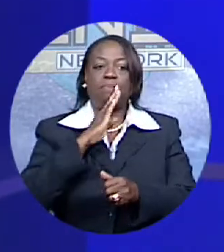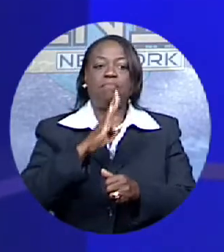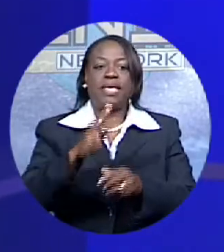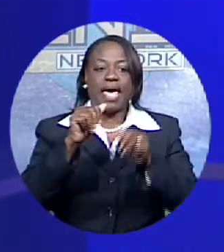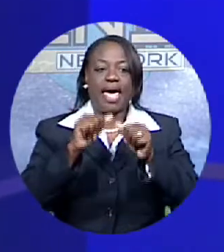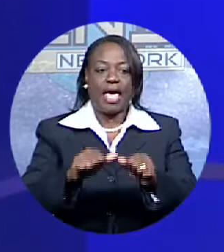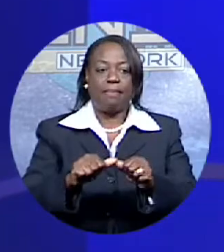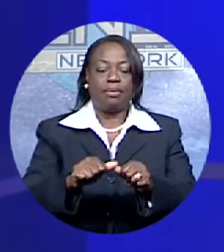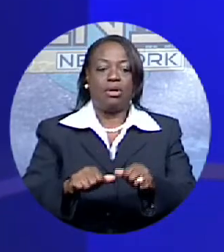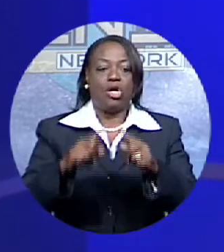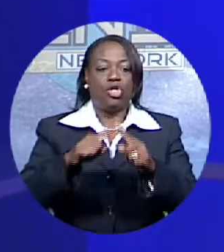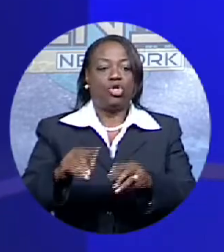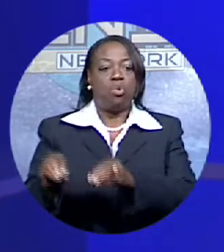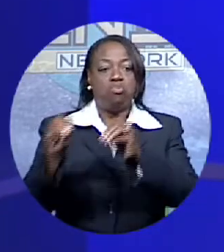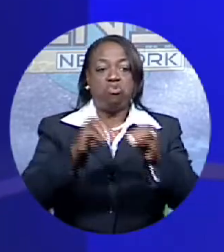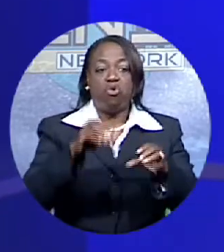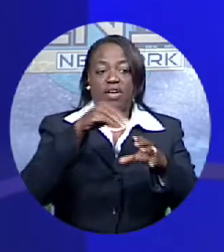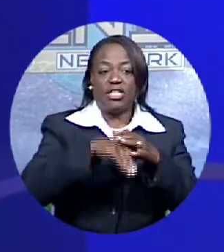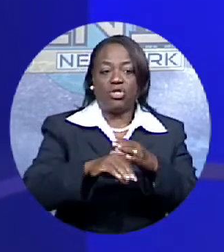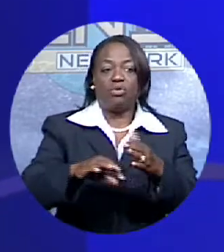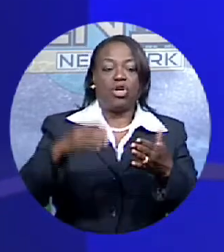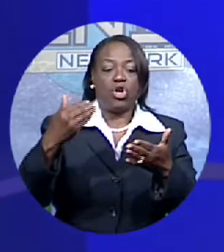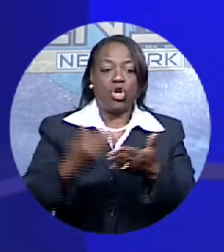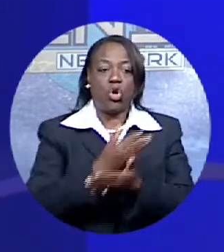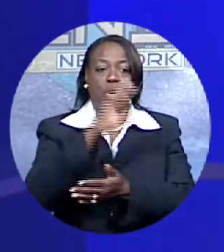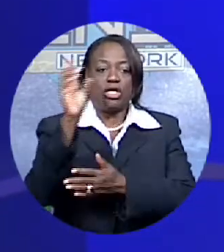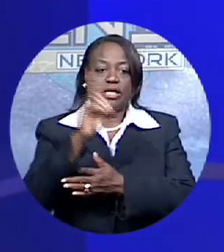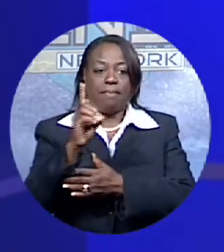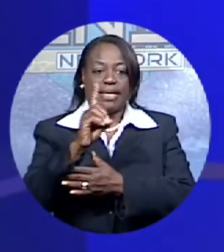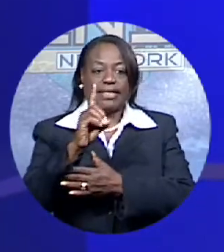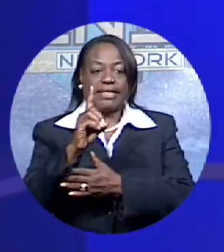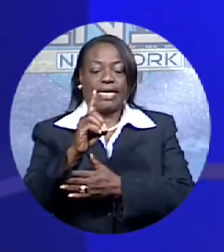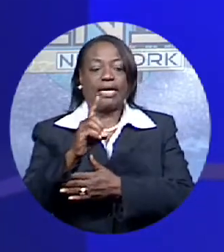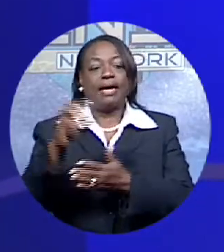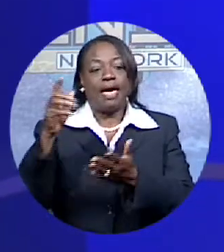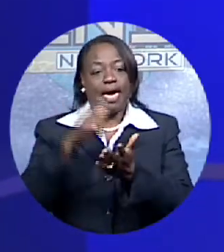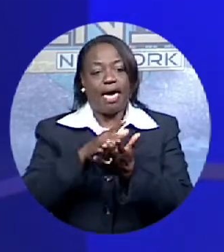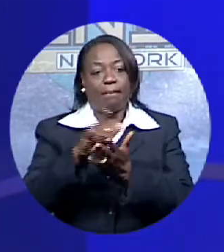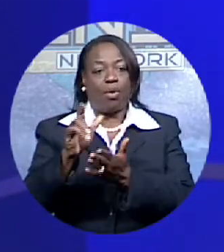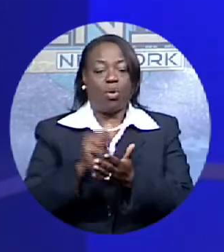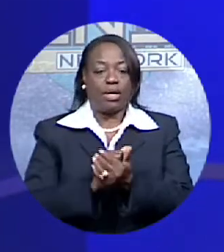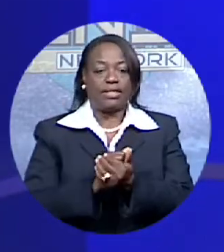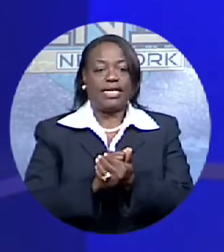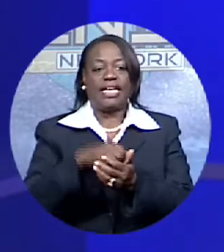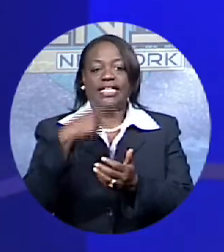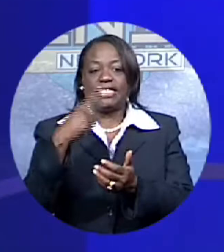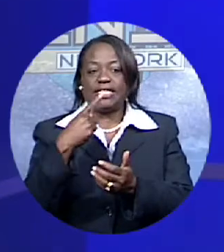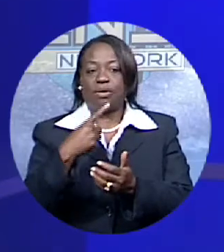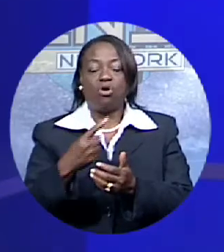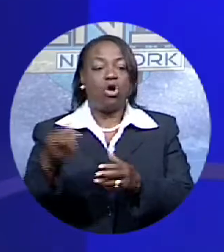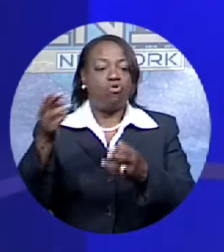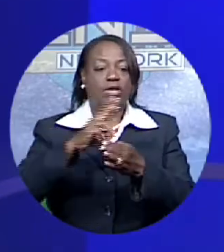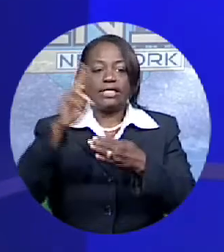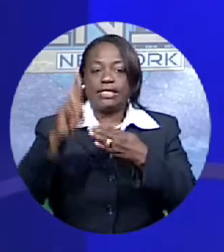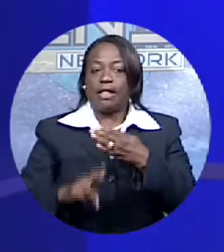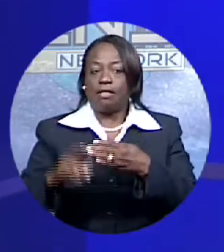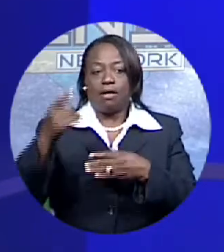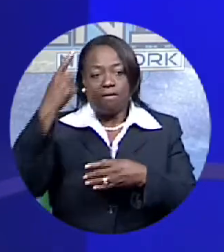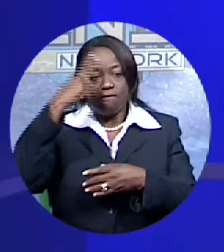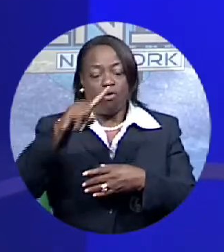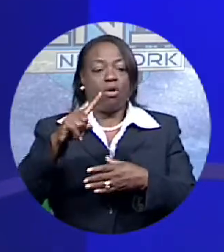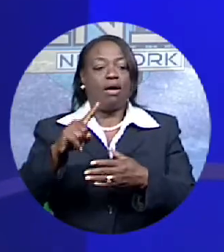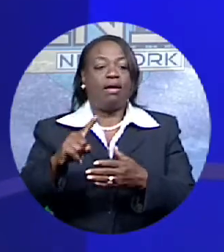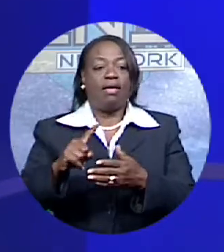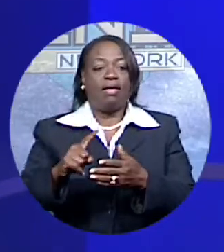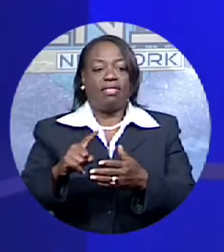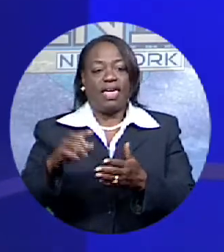terminal at LPAA once it opens next week. Additionally, Captain Seaford says it would result in airlines having no choice but to pass these taxes